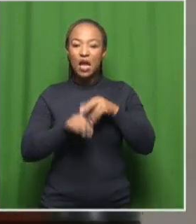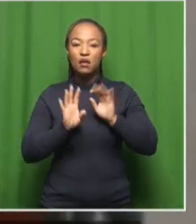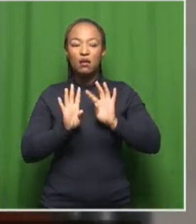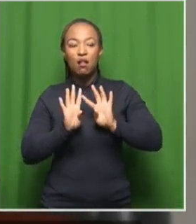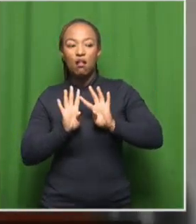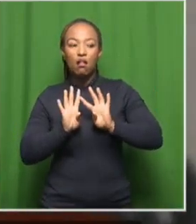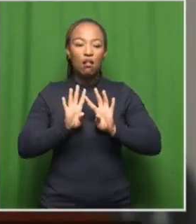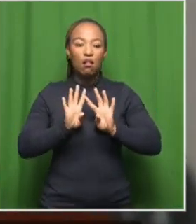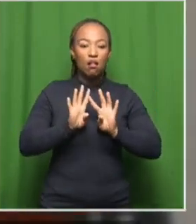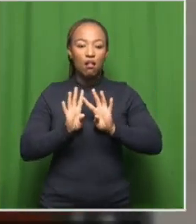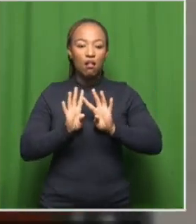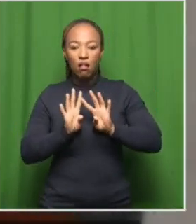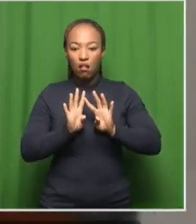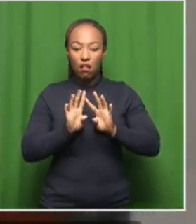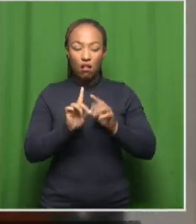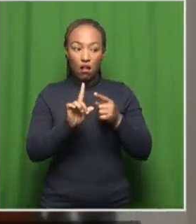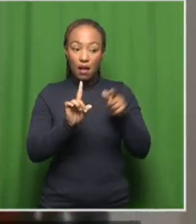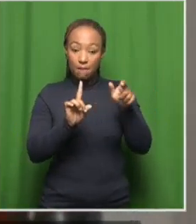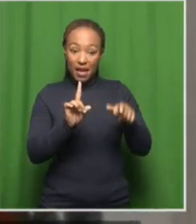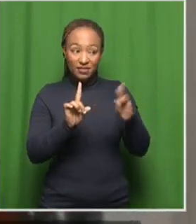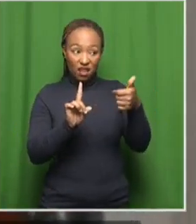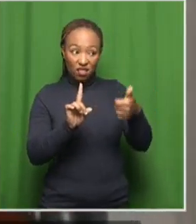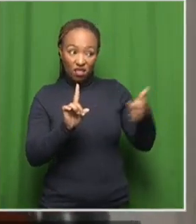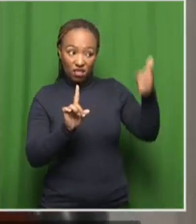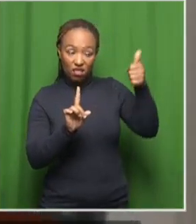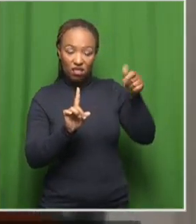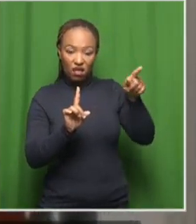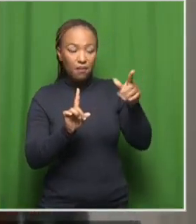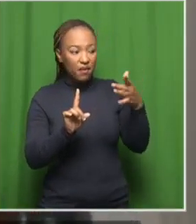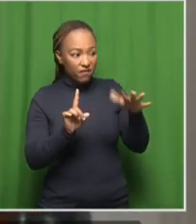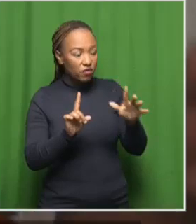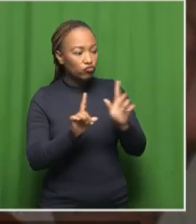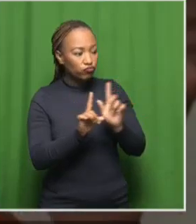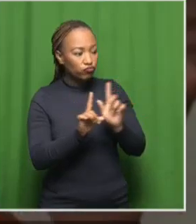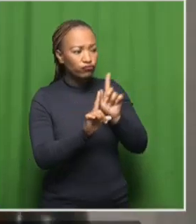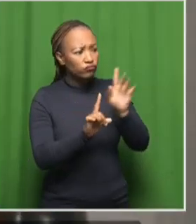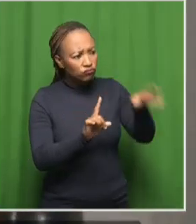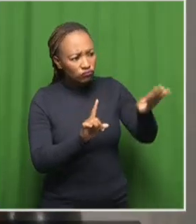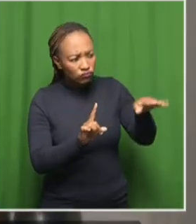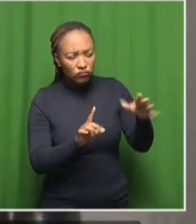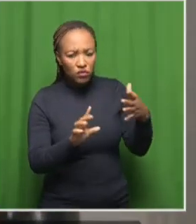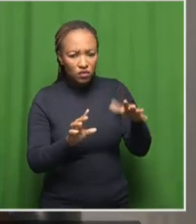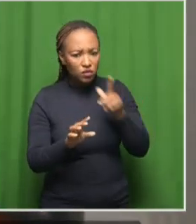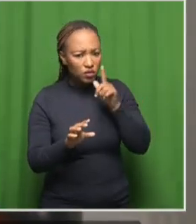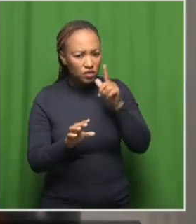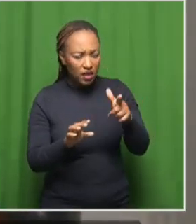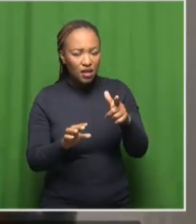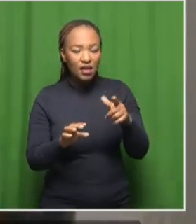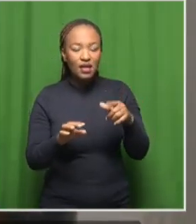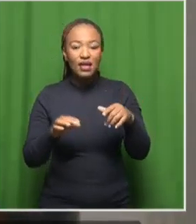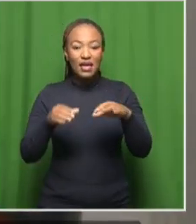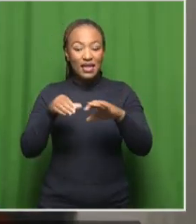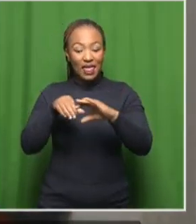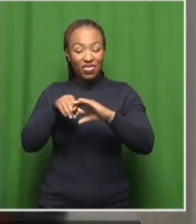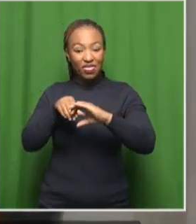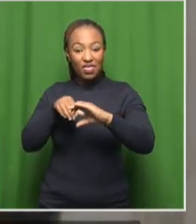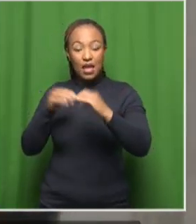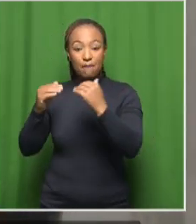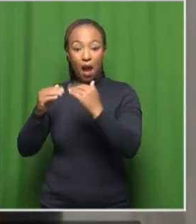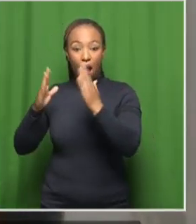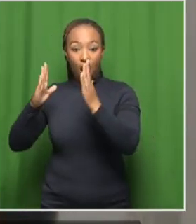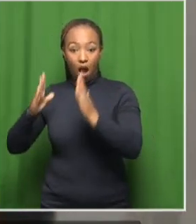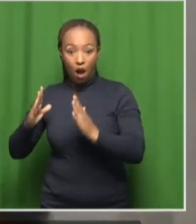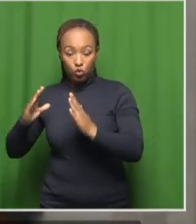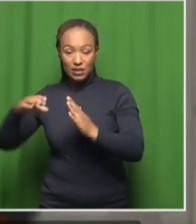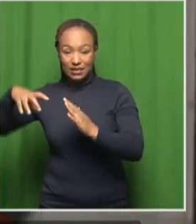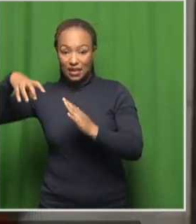one who is in charge, and I told her, I said to her that the thing here in front of my house, that is a problem, because the people